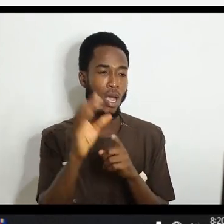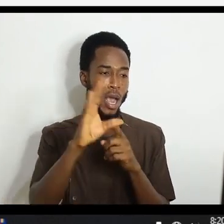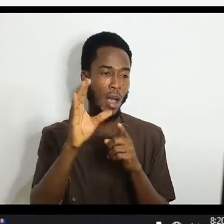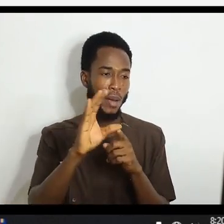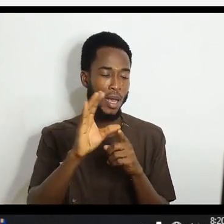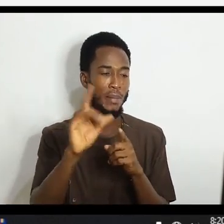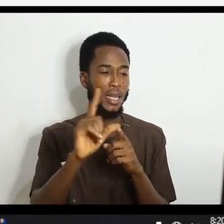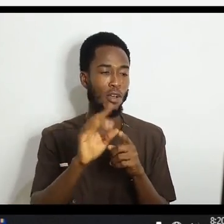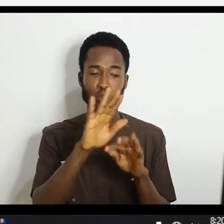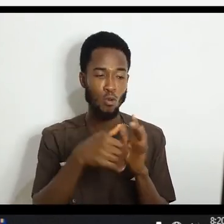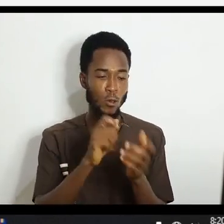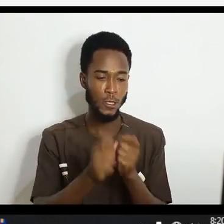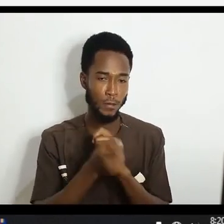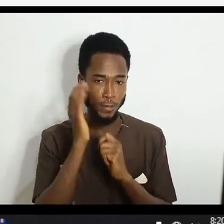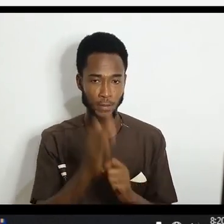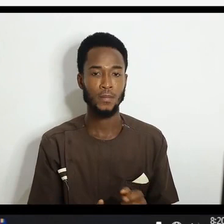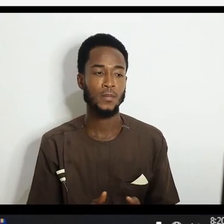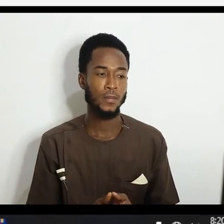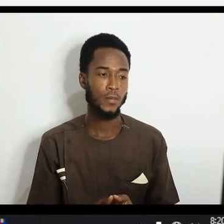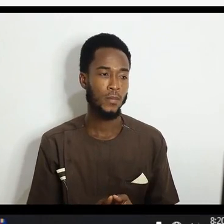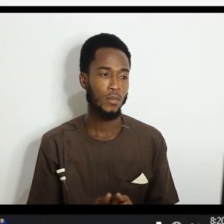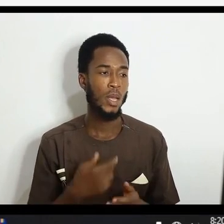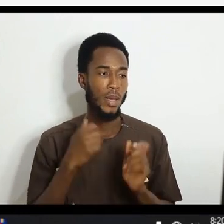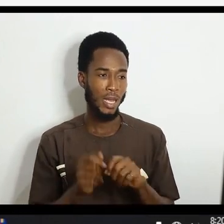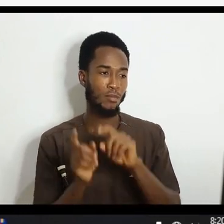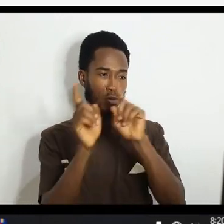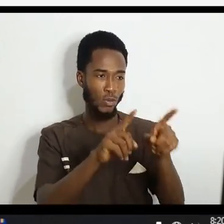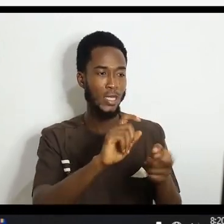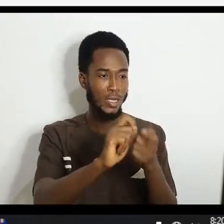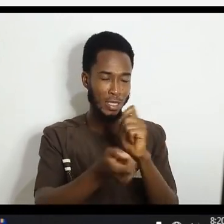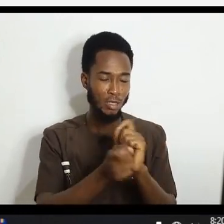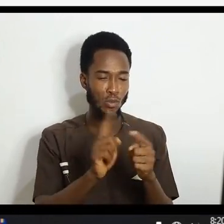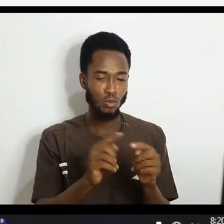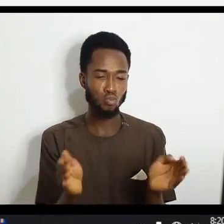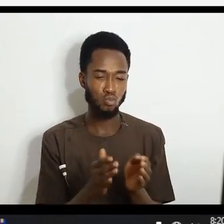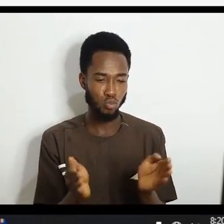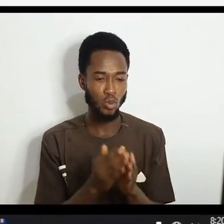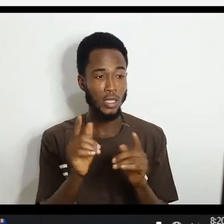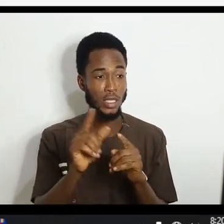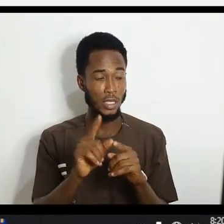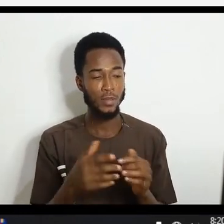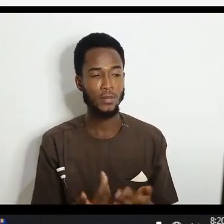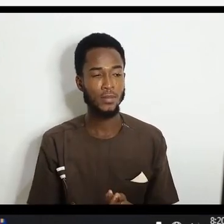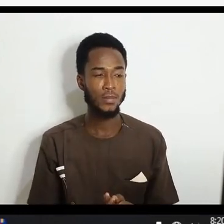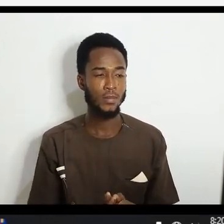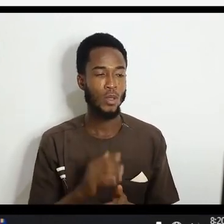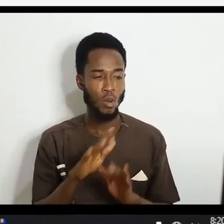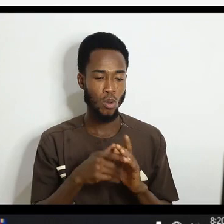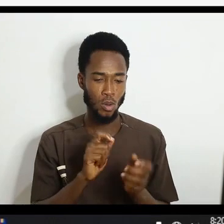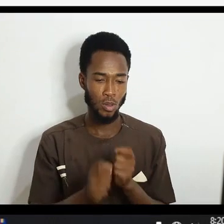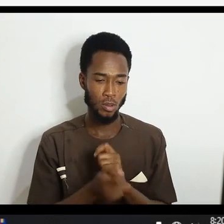and everything will change to uppercase. You can go there too and change them to lowercase, and it